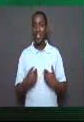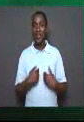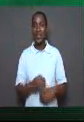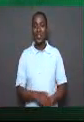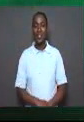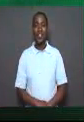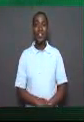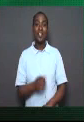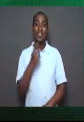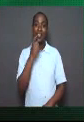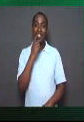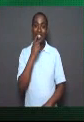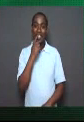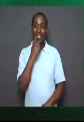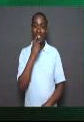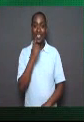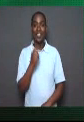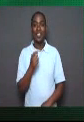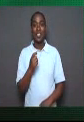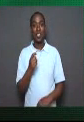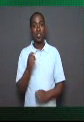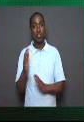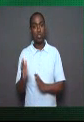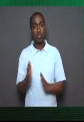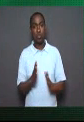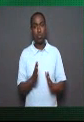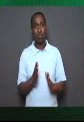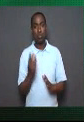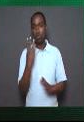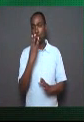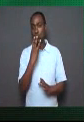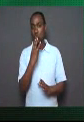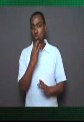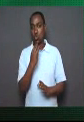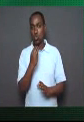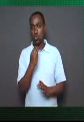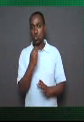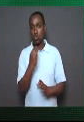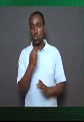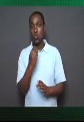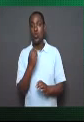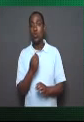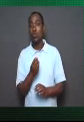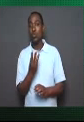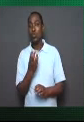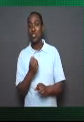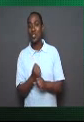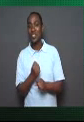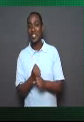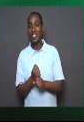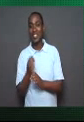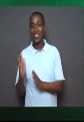Teeth are shaped in a way that makes them suitable for different jobs.